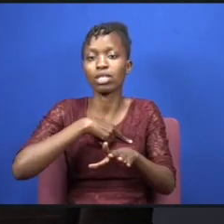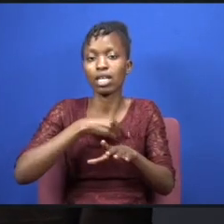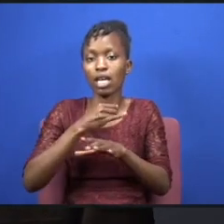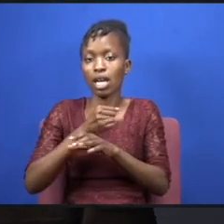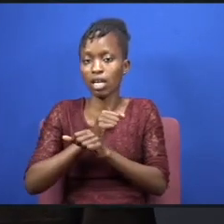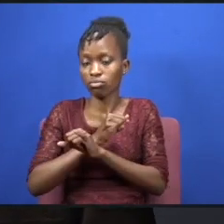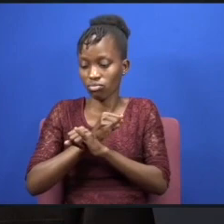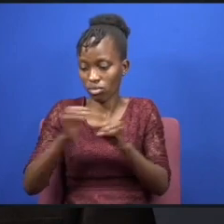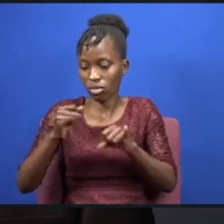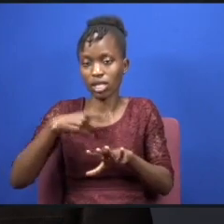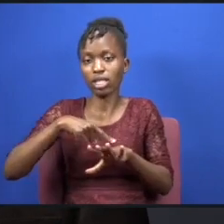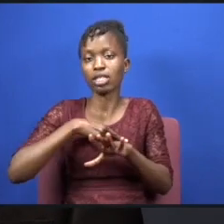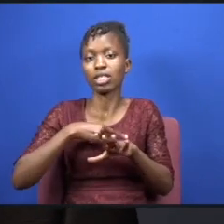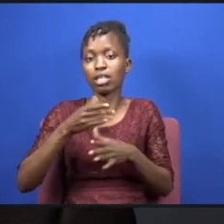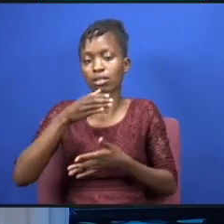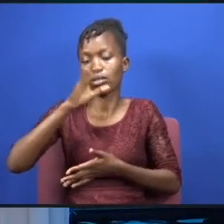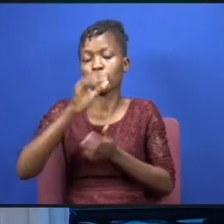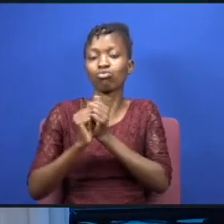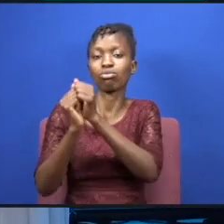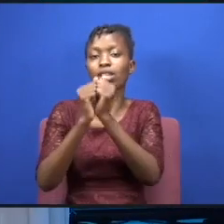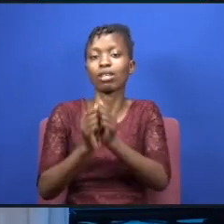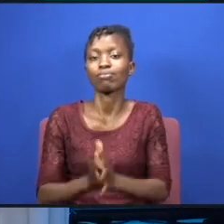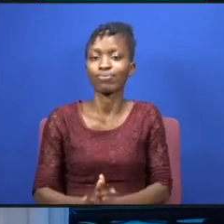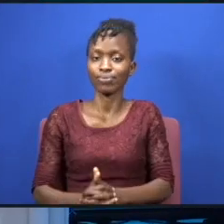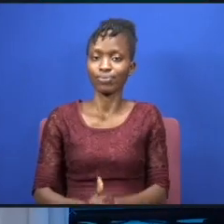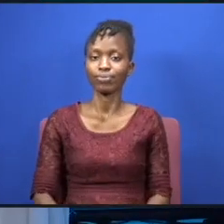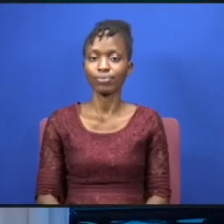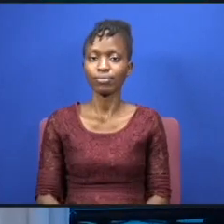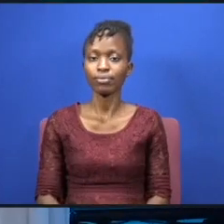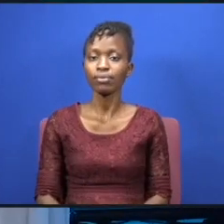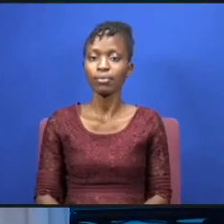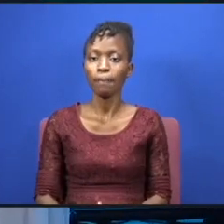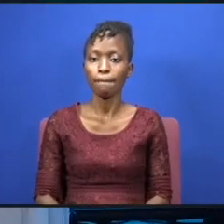all that is wrong and evil. Let us drink together.